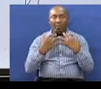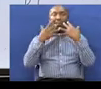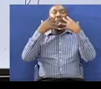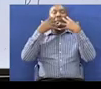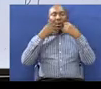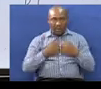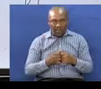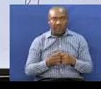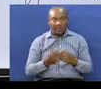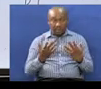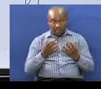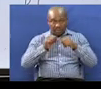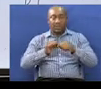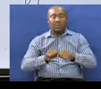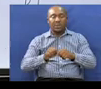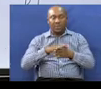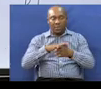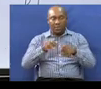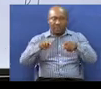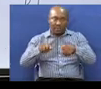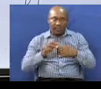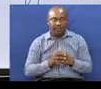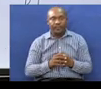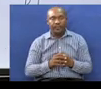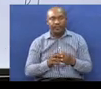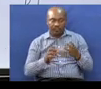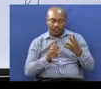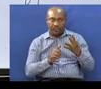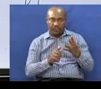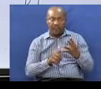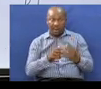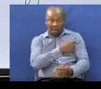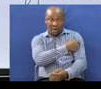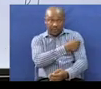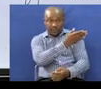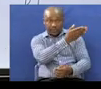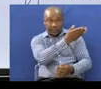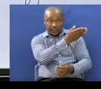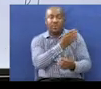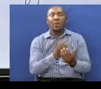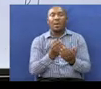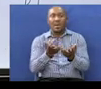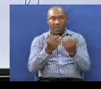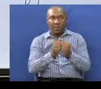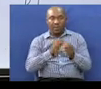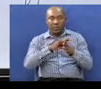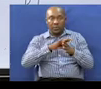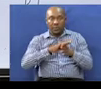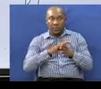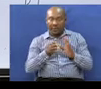in hospitals. It is used in hospitals. Why do we need oxygen in the